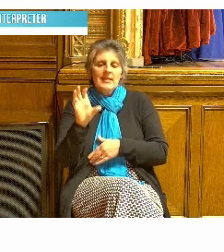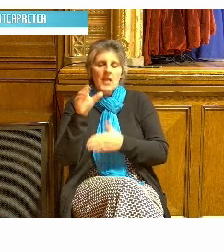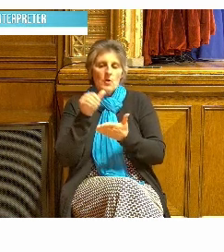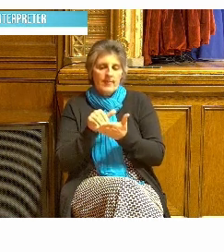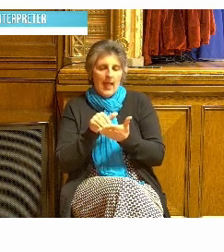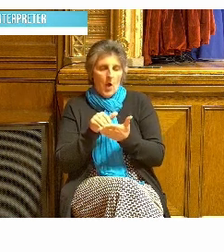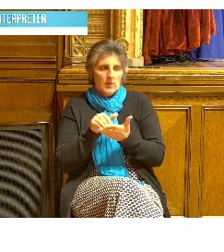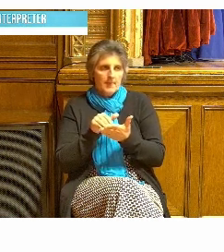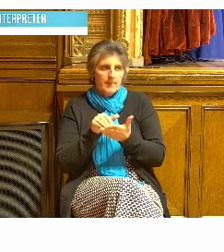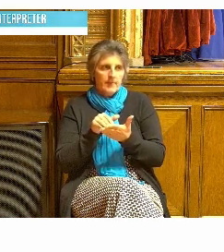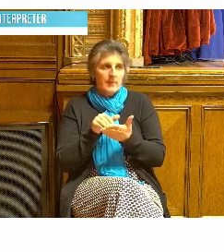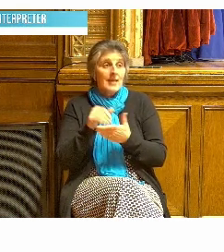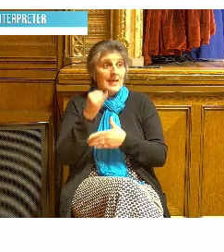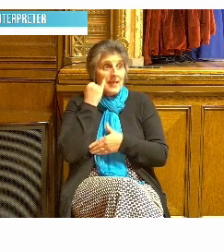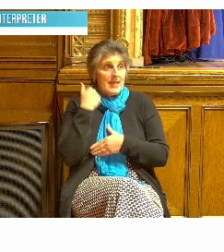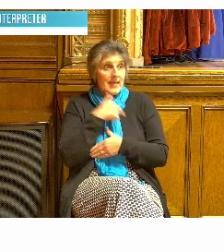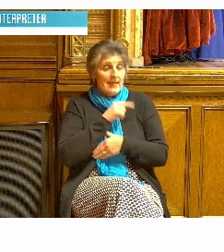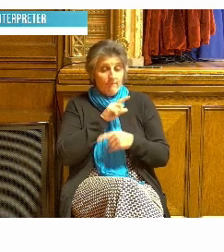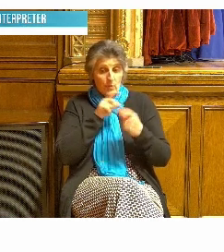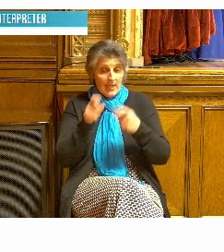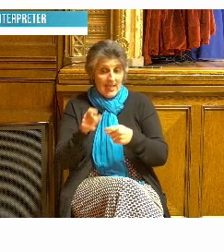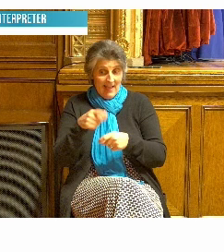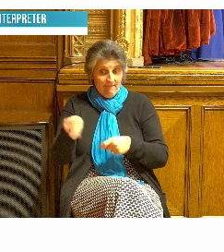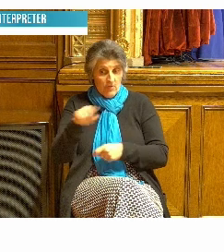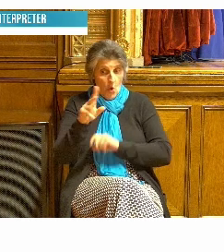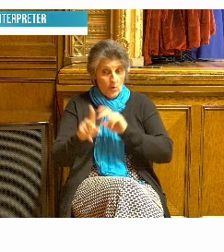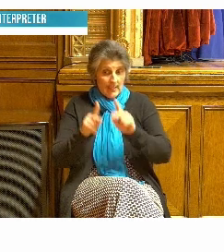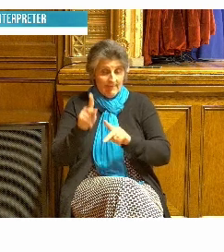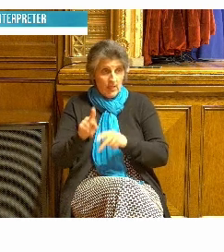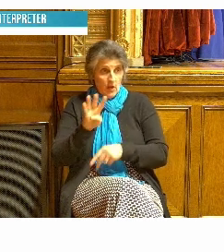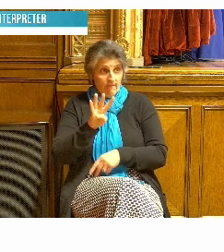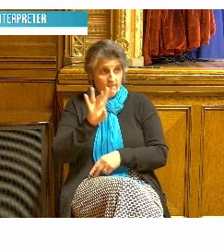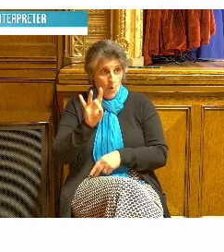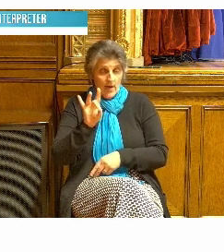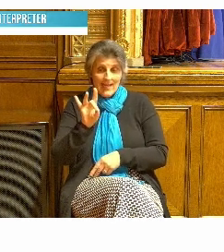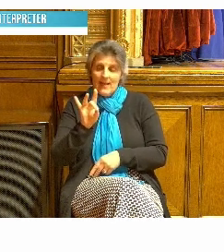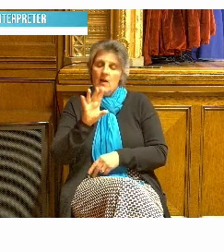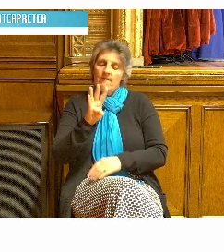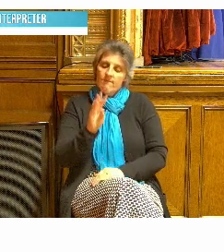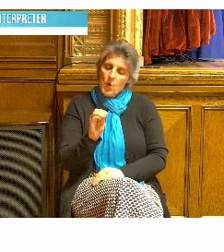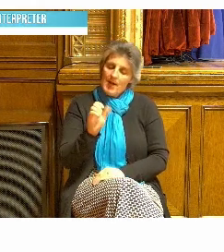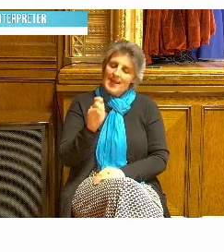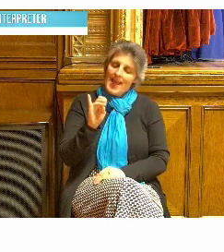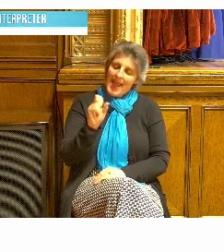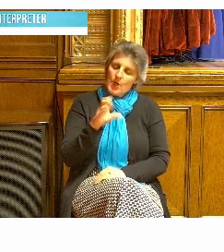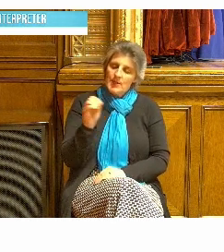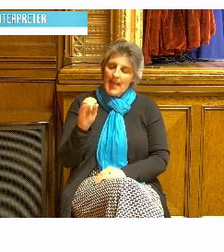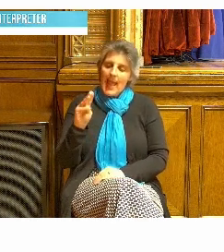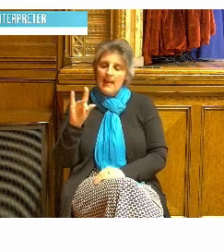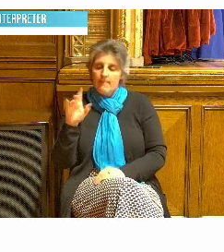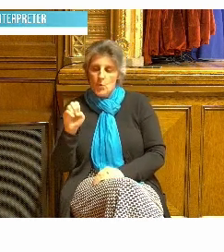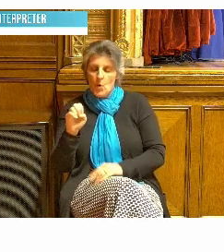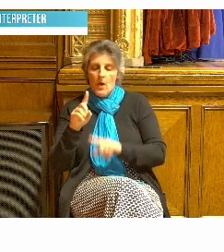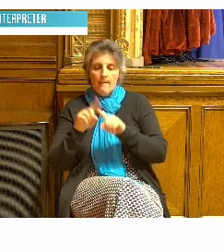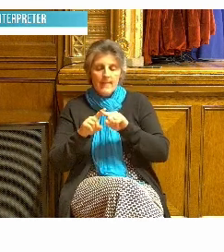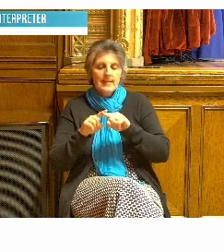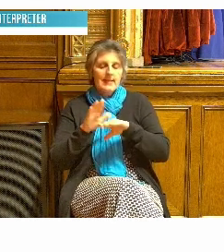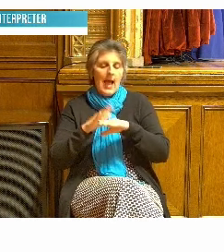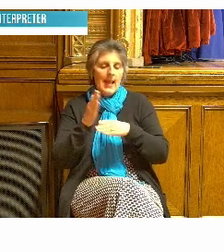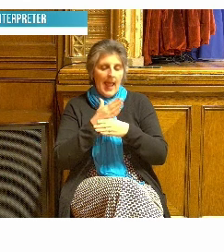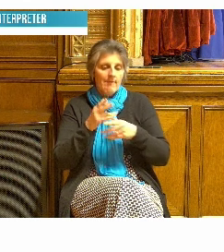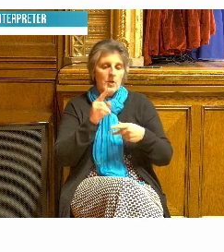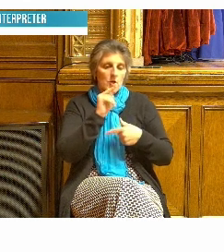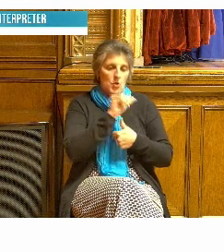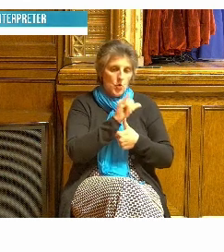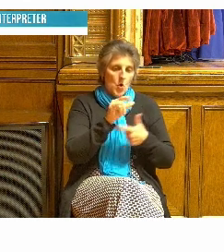47,600,000. If we give those individuals 40 acres and a mule based on an average of New York State, North